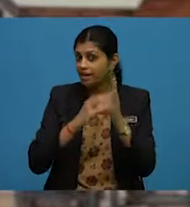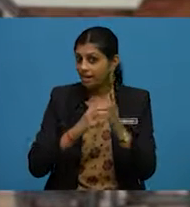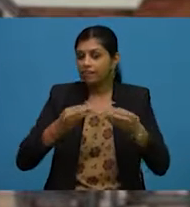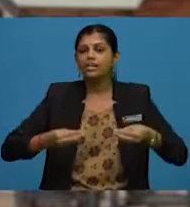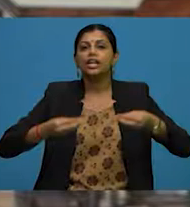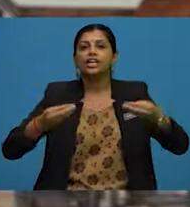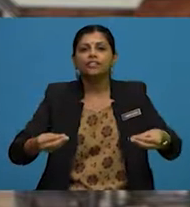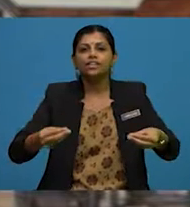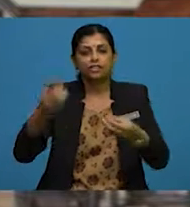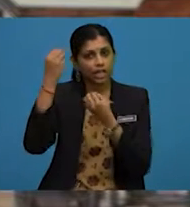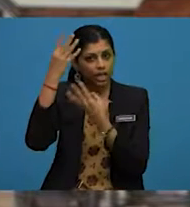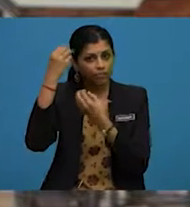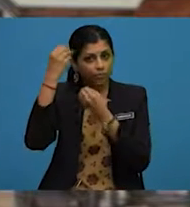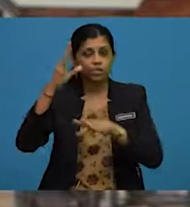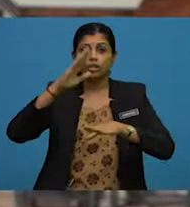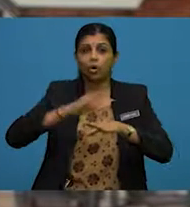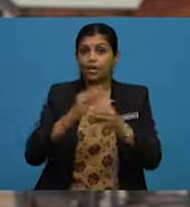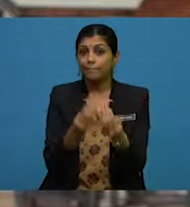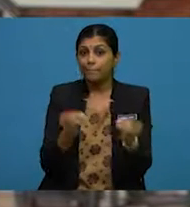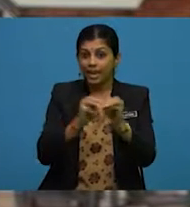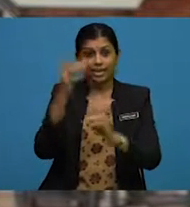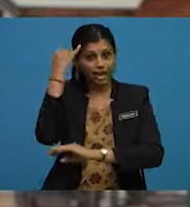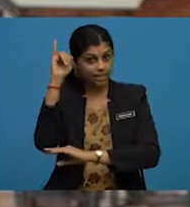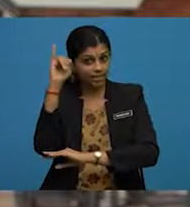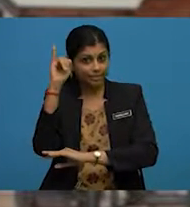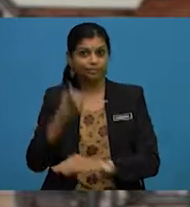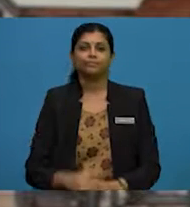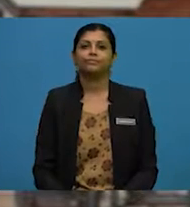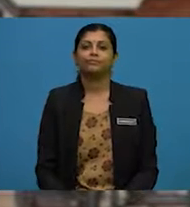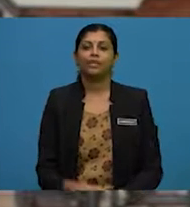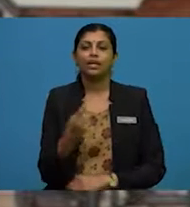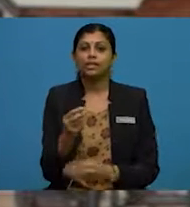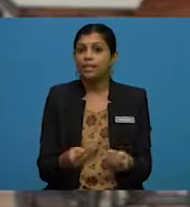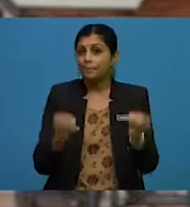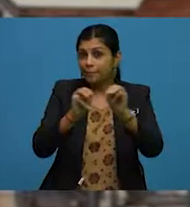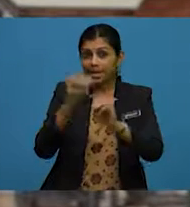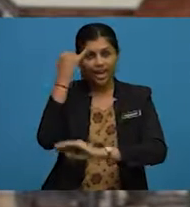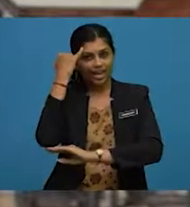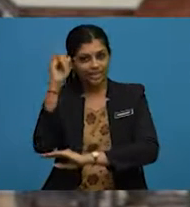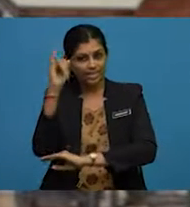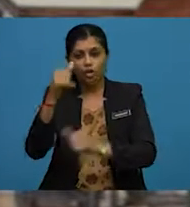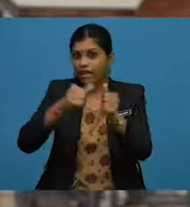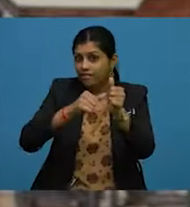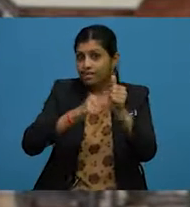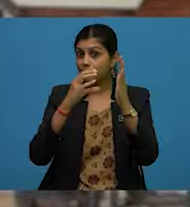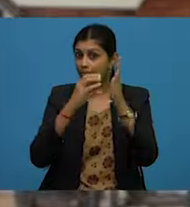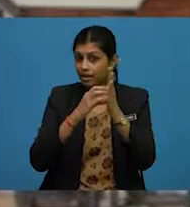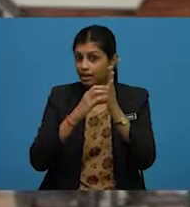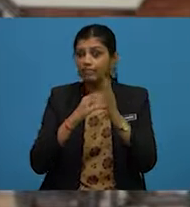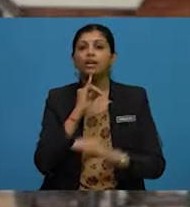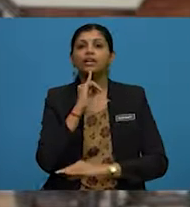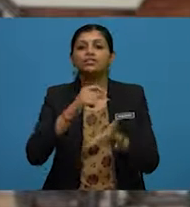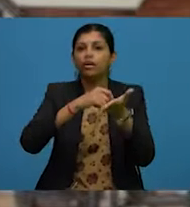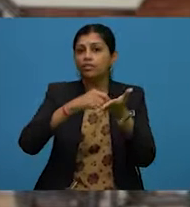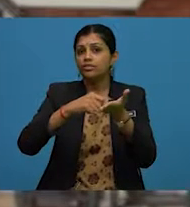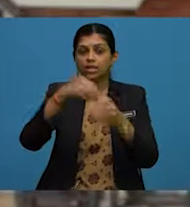us information on a main idea too. The main idea of every paragraph is written